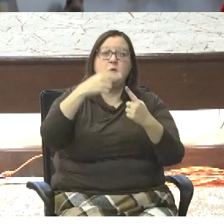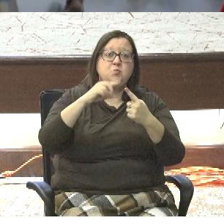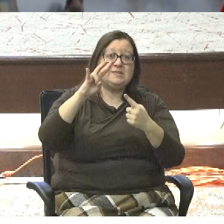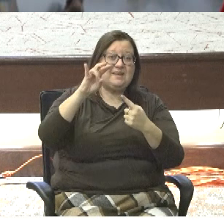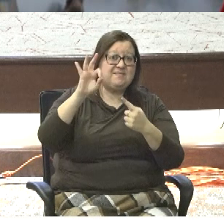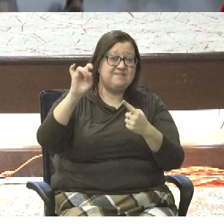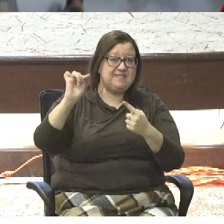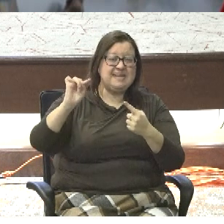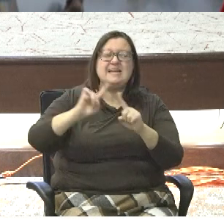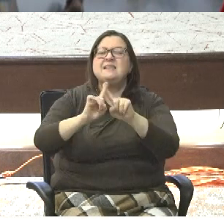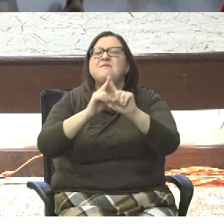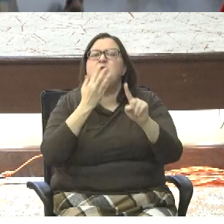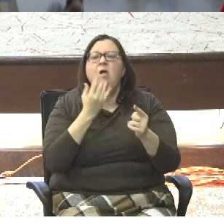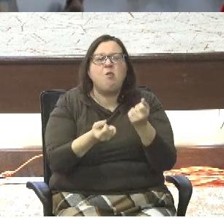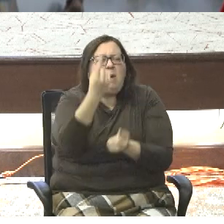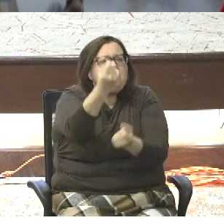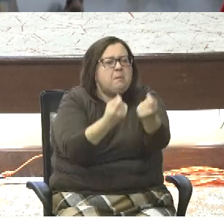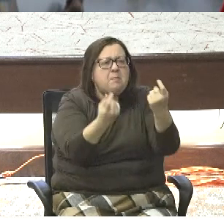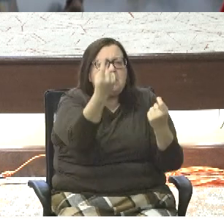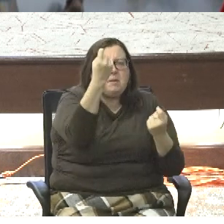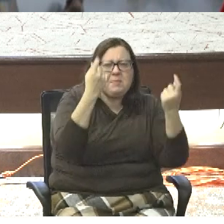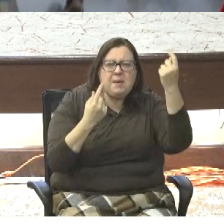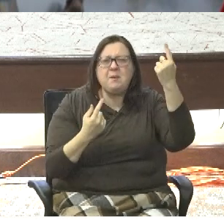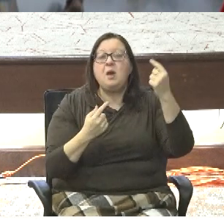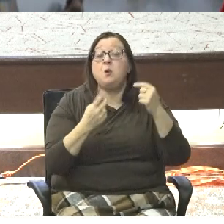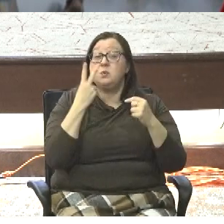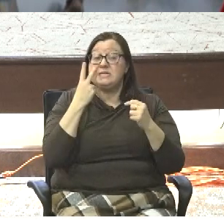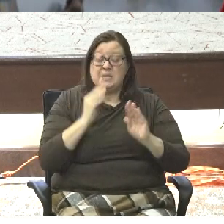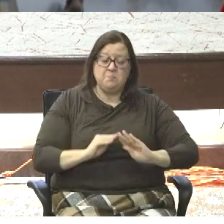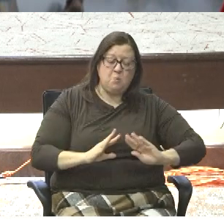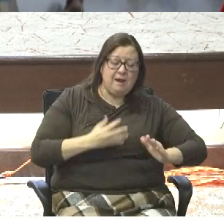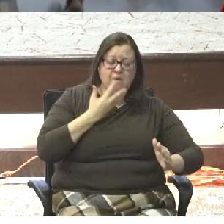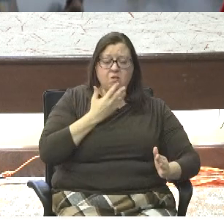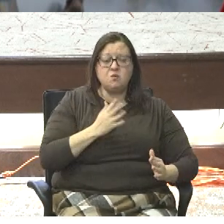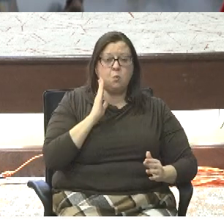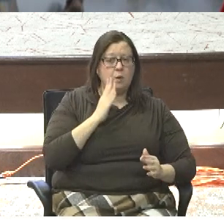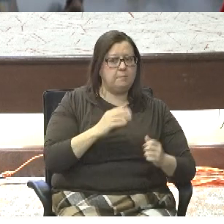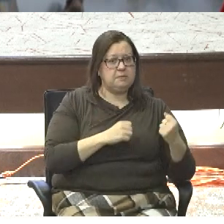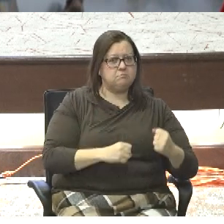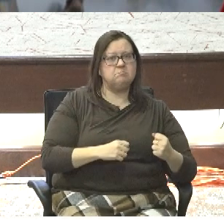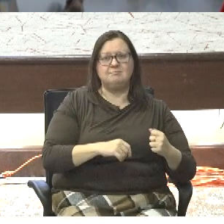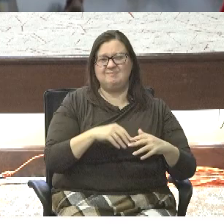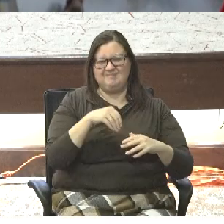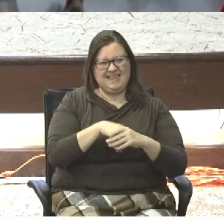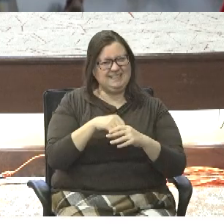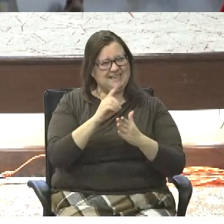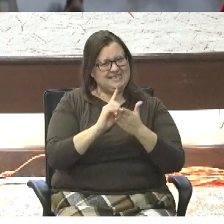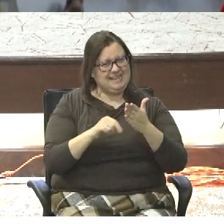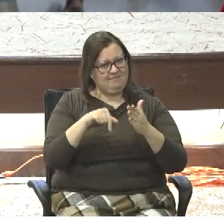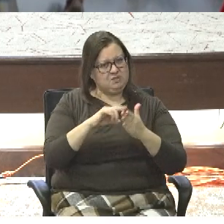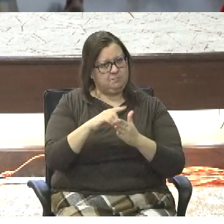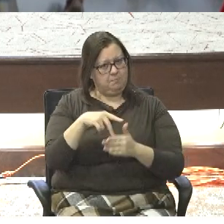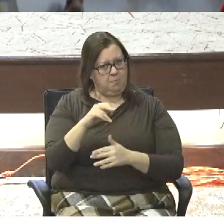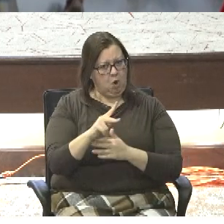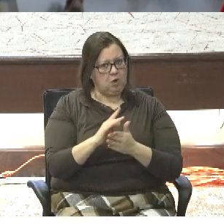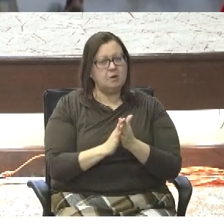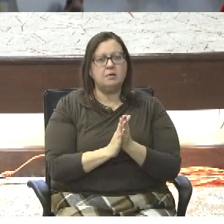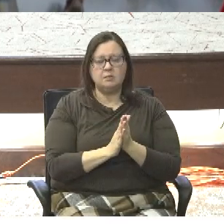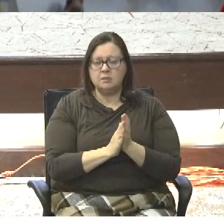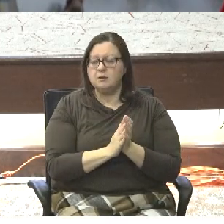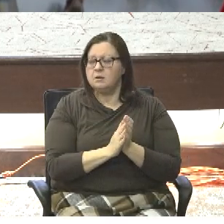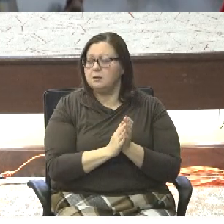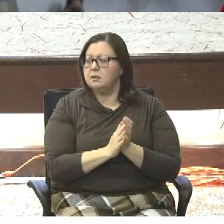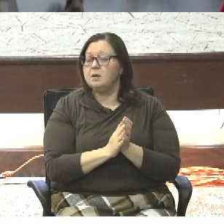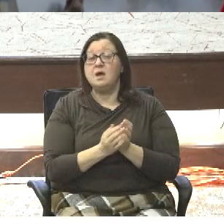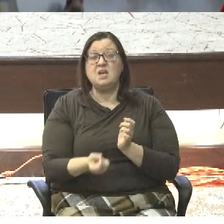with the different colors. You'll notice that the bright colors are going to be evident throughout the design of this park. And then, like I said,